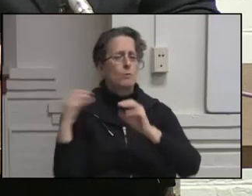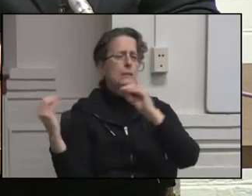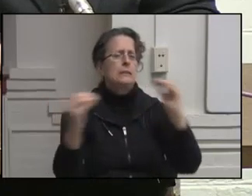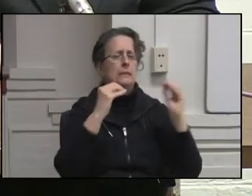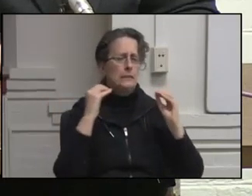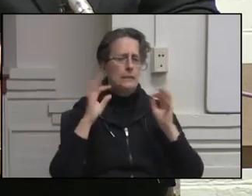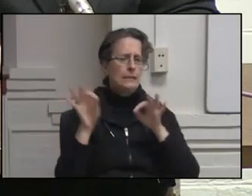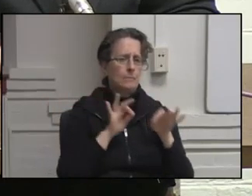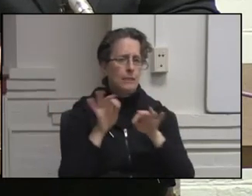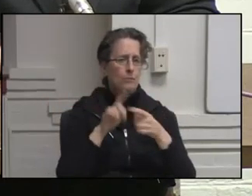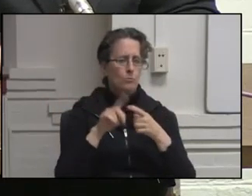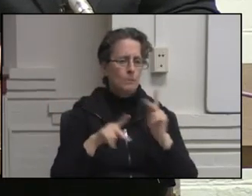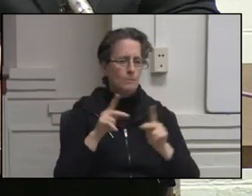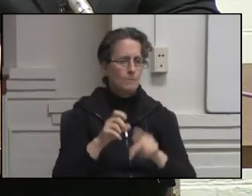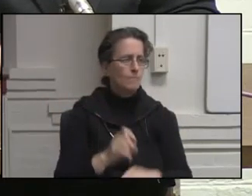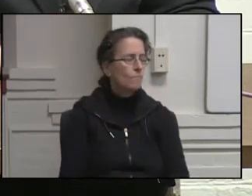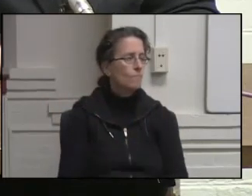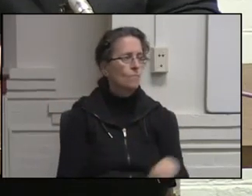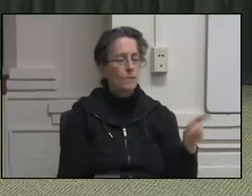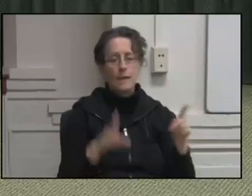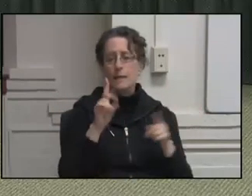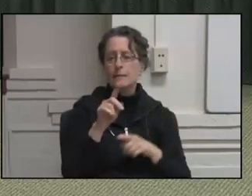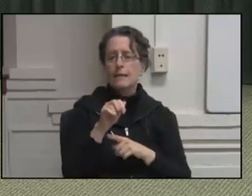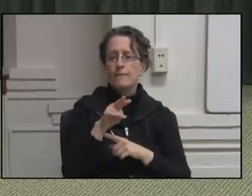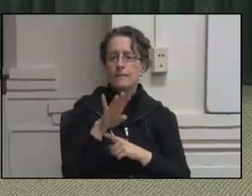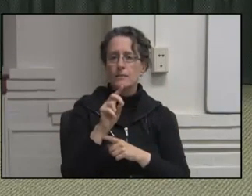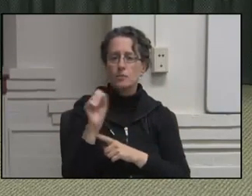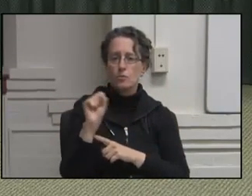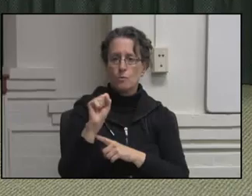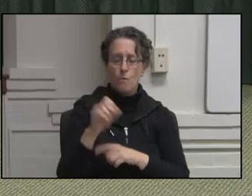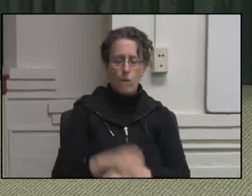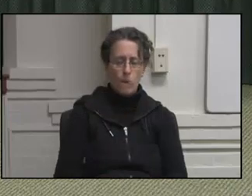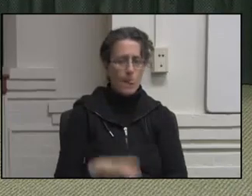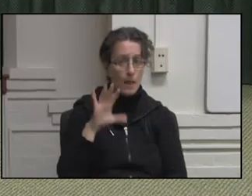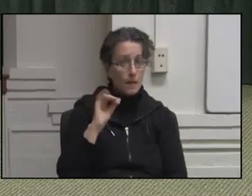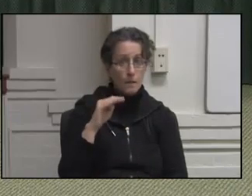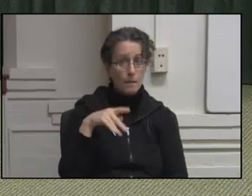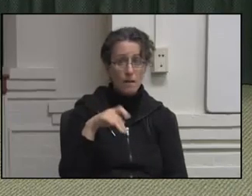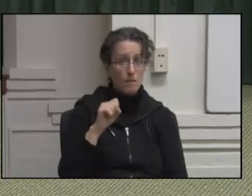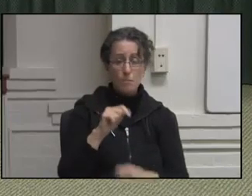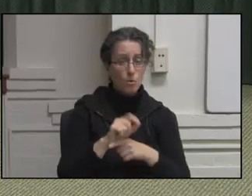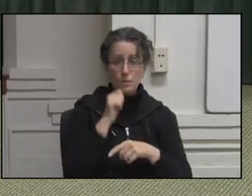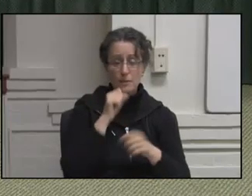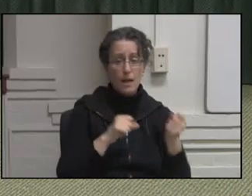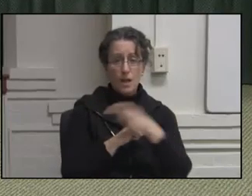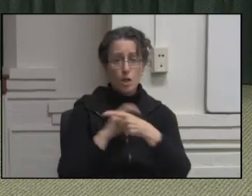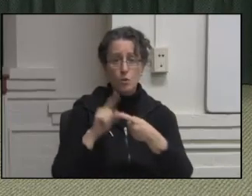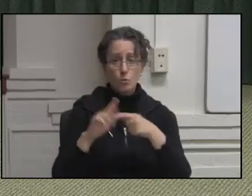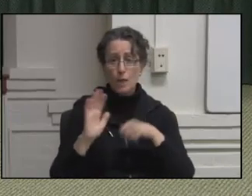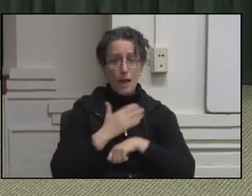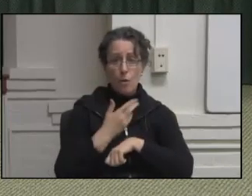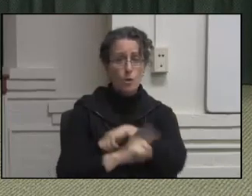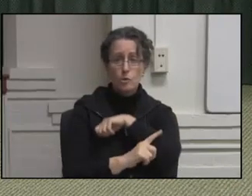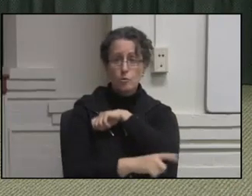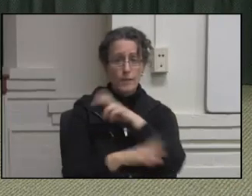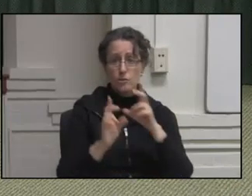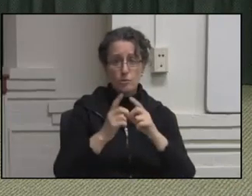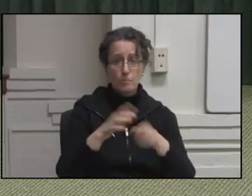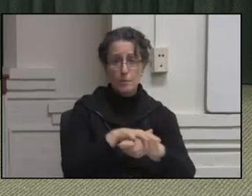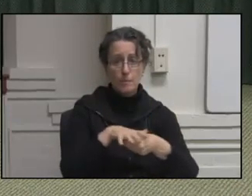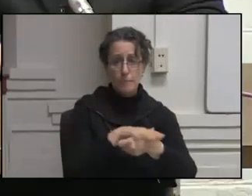well. David? The two questions. The compost won't be going to the Waste District compost site?